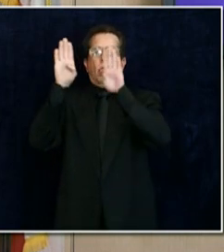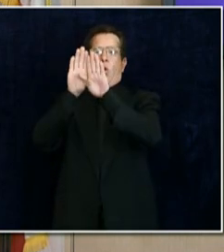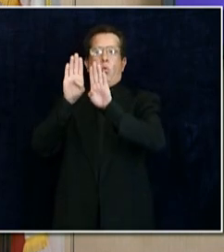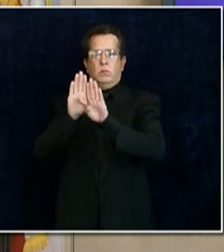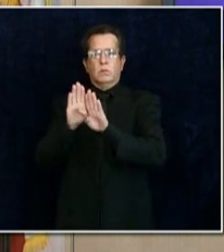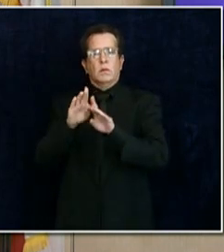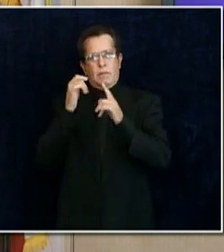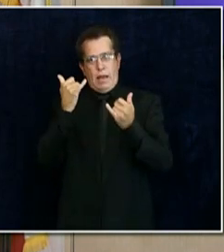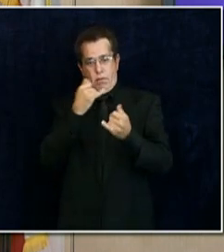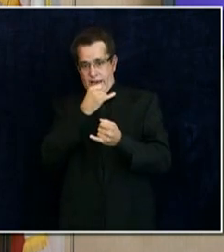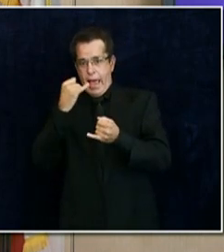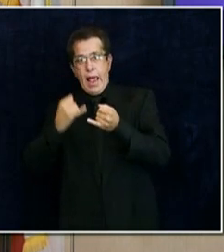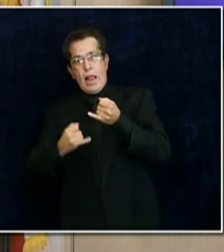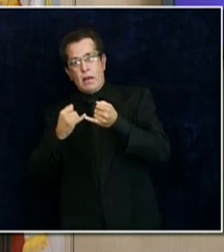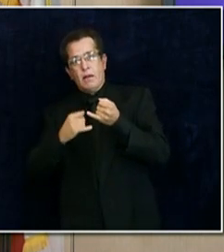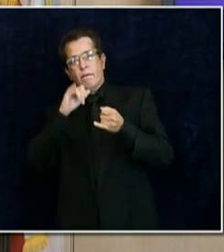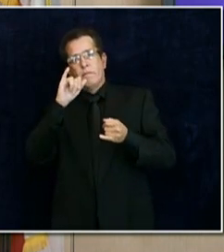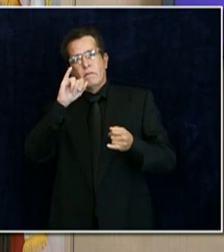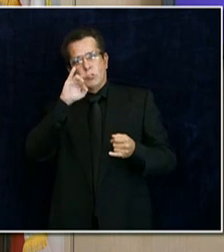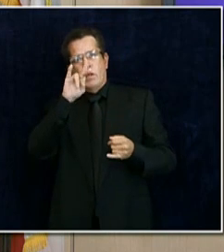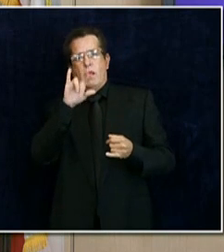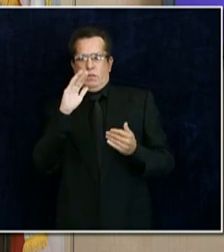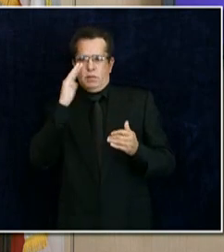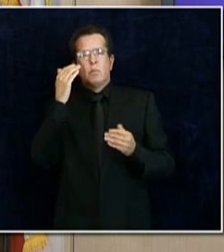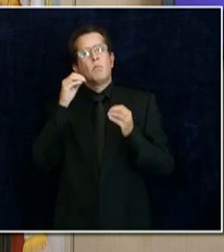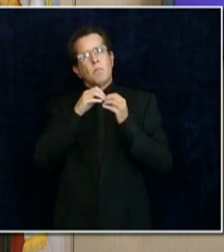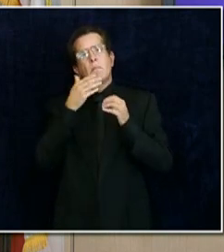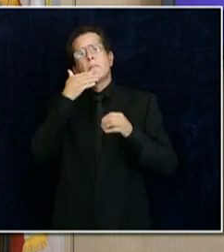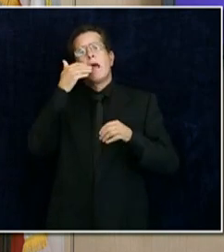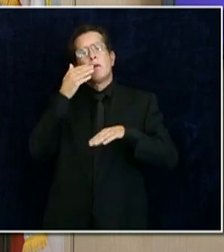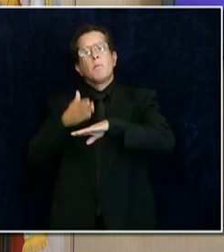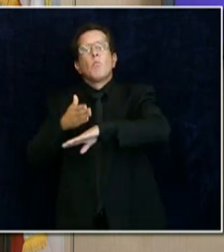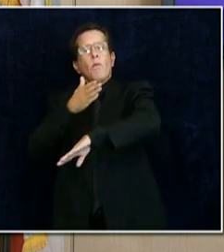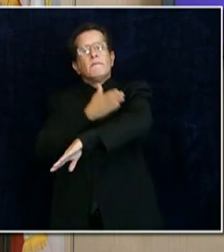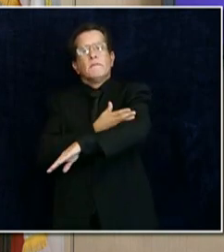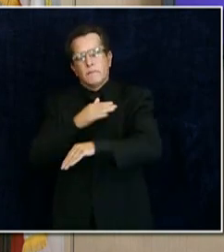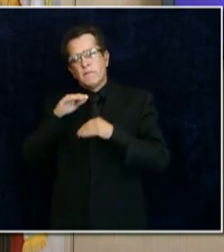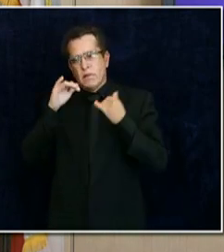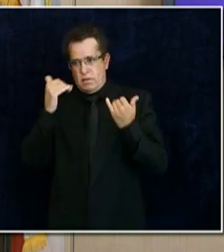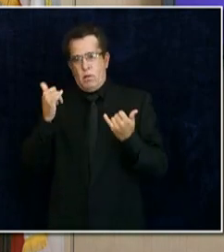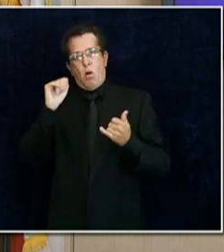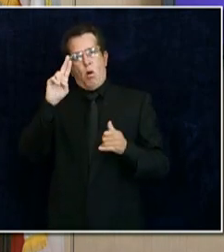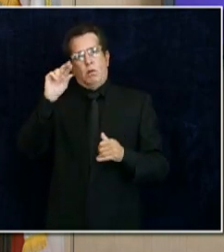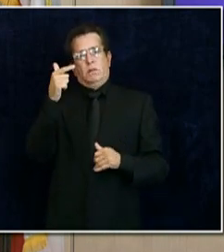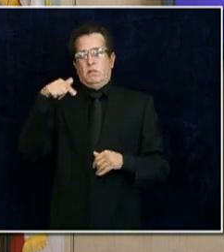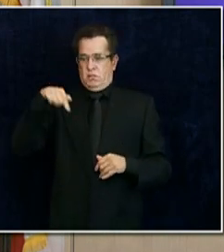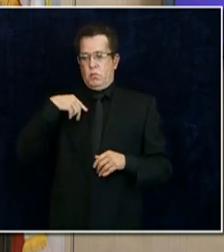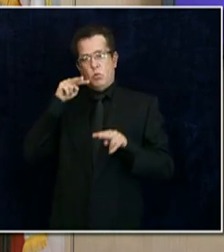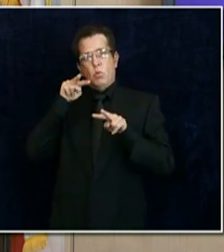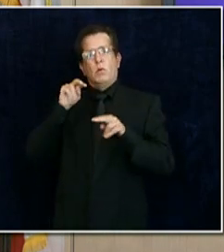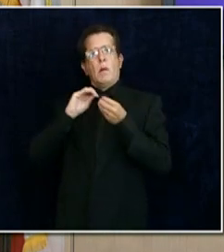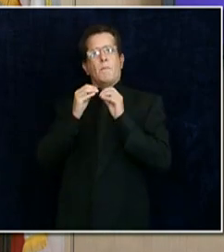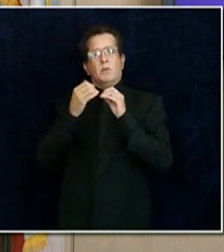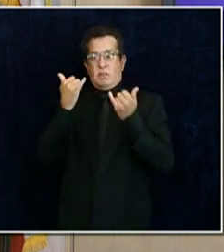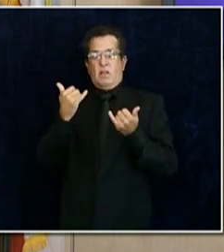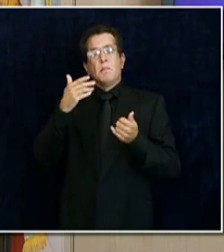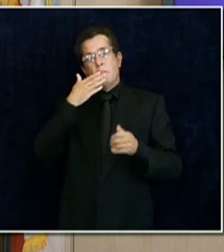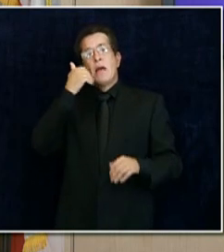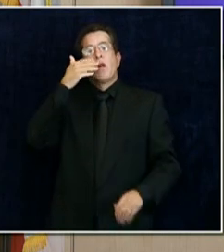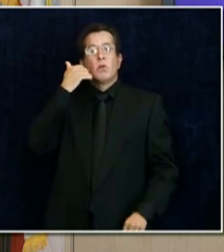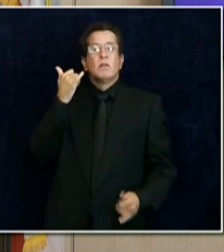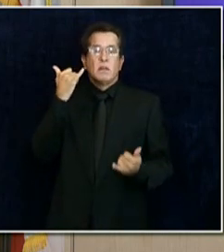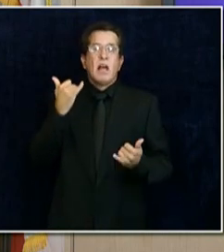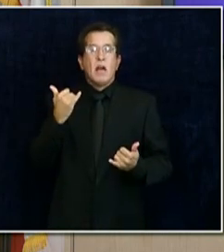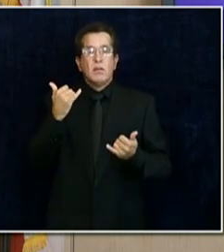the end of the month, we really began to stabilize and flatten. In the beginning of August, the numbers have been very encouraging. Our number of cases continue to